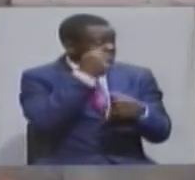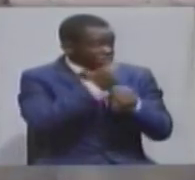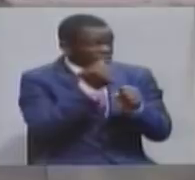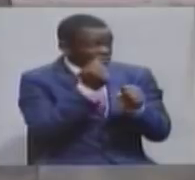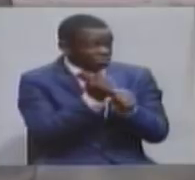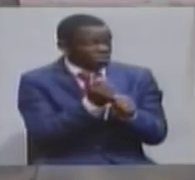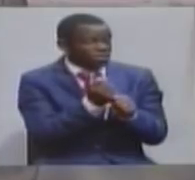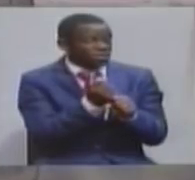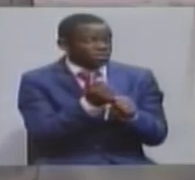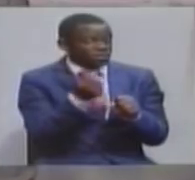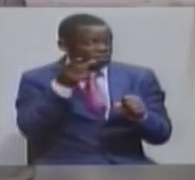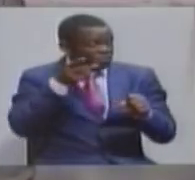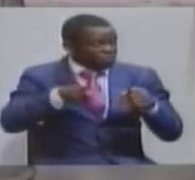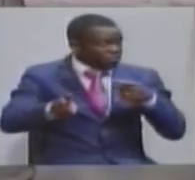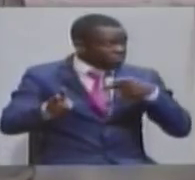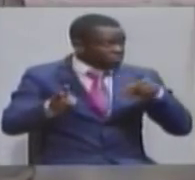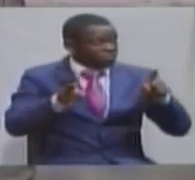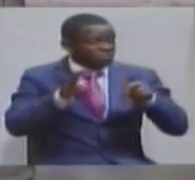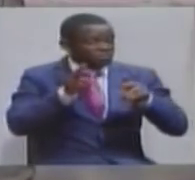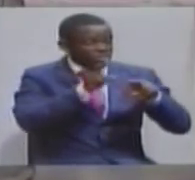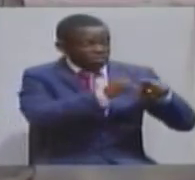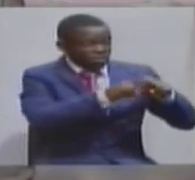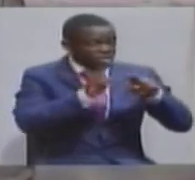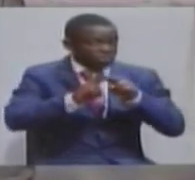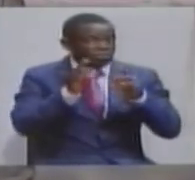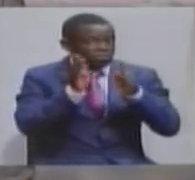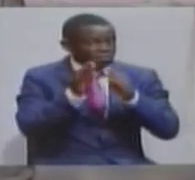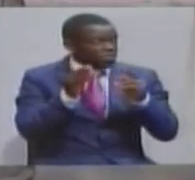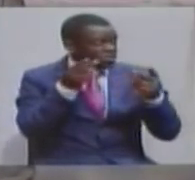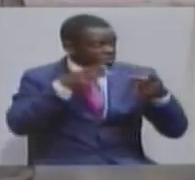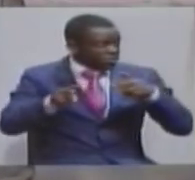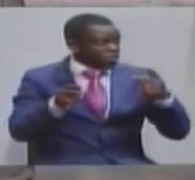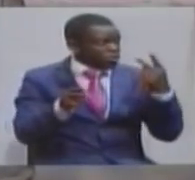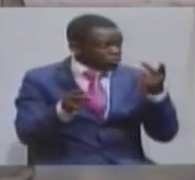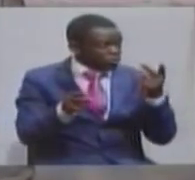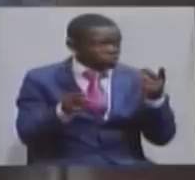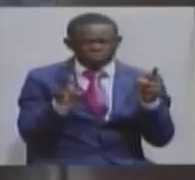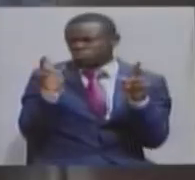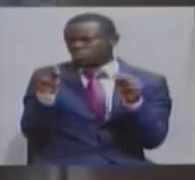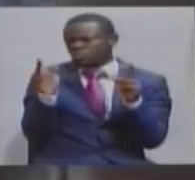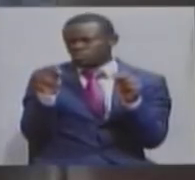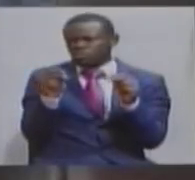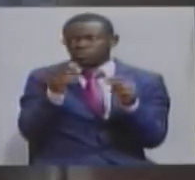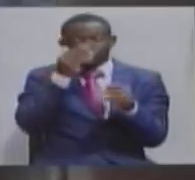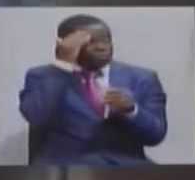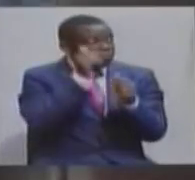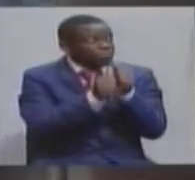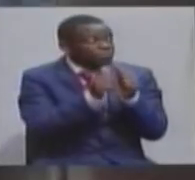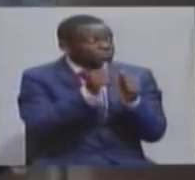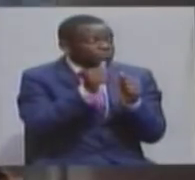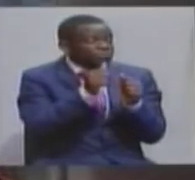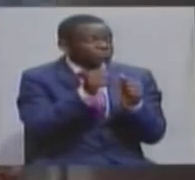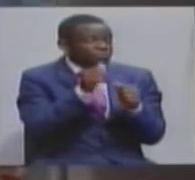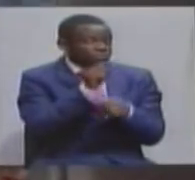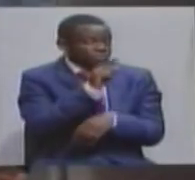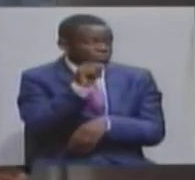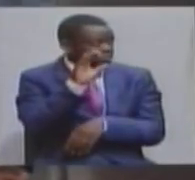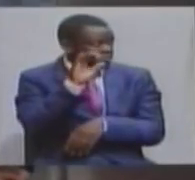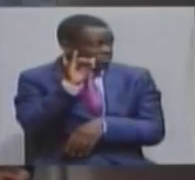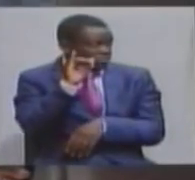Because the Constitution has been identified as one of the issues for the dialogue process to be led by ZCID as it stands